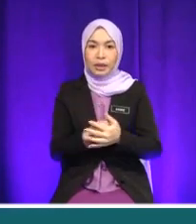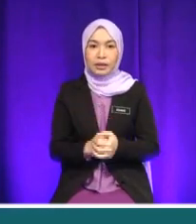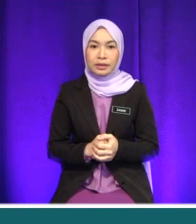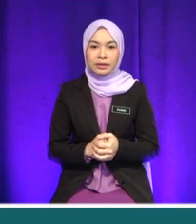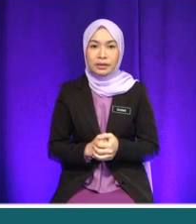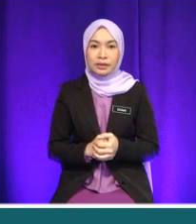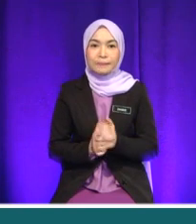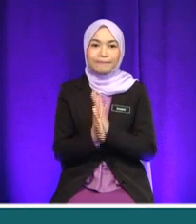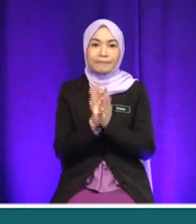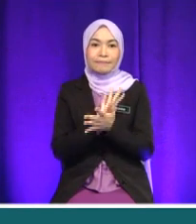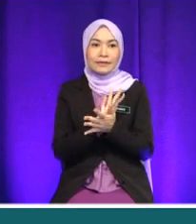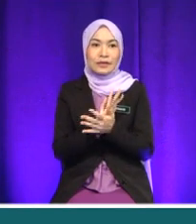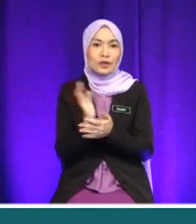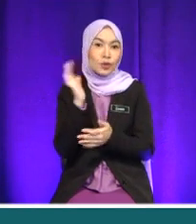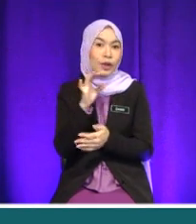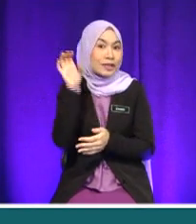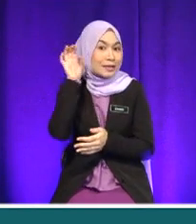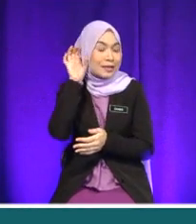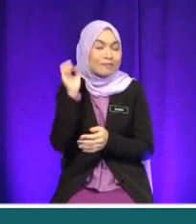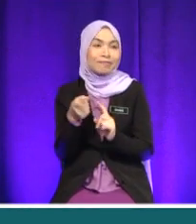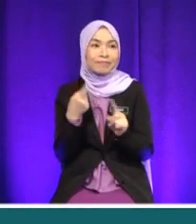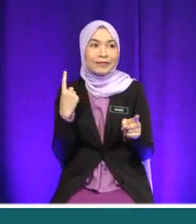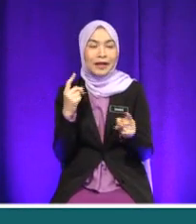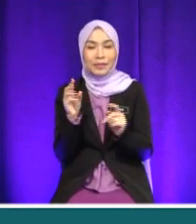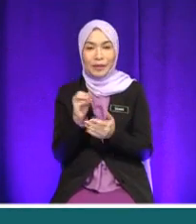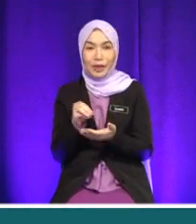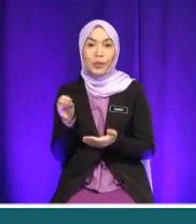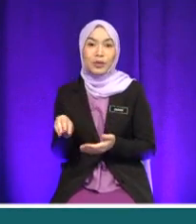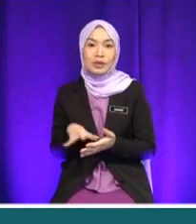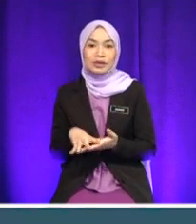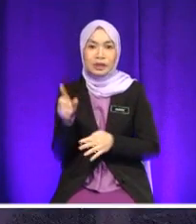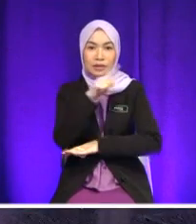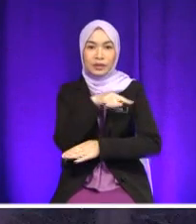today's lessons? Let's hear from them. Okay. Okay. Let's start with Ziqian.